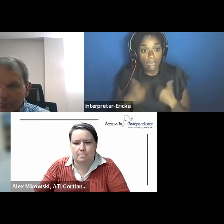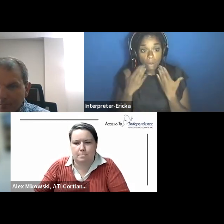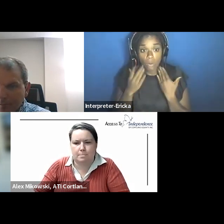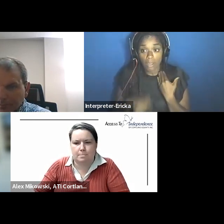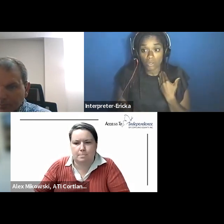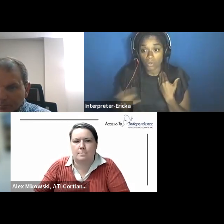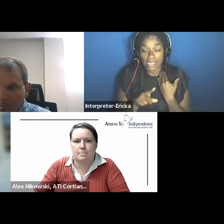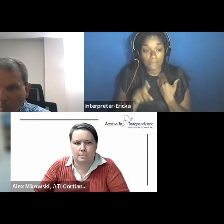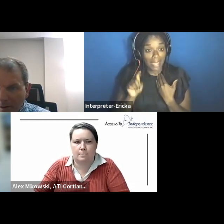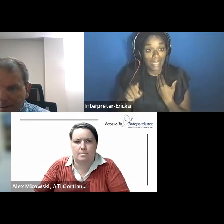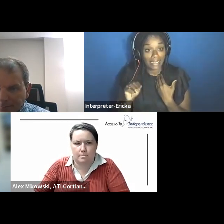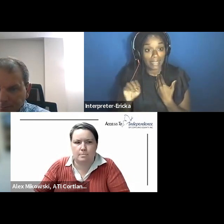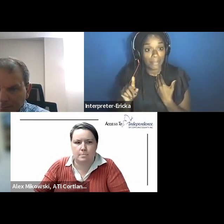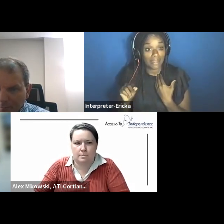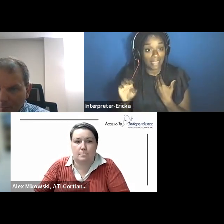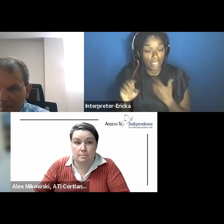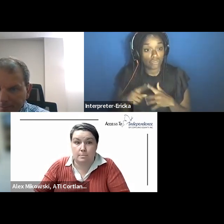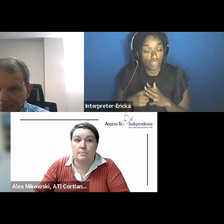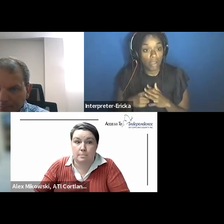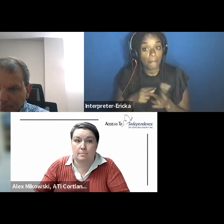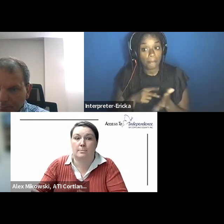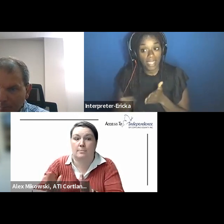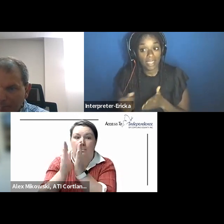need Medicare to start paying for personal care.